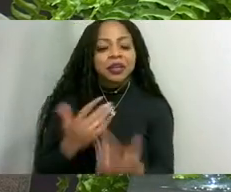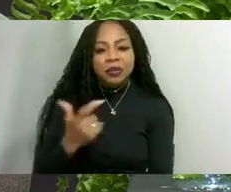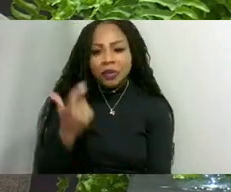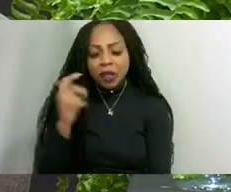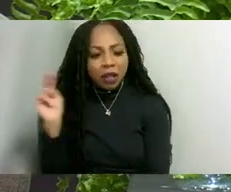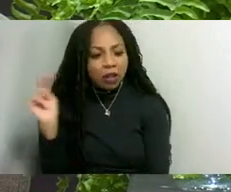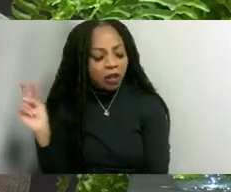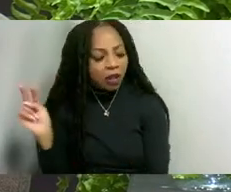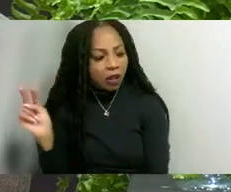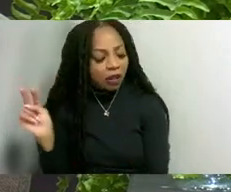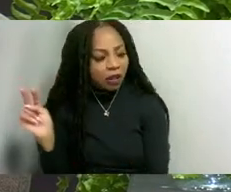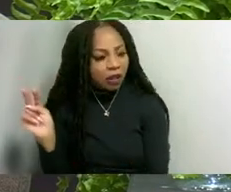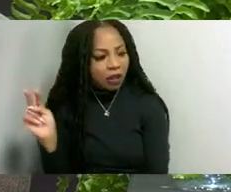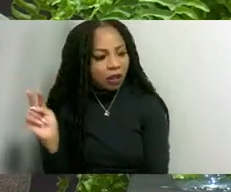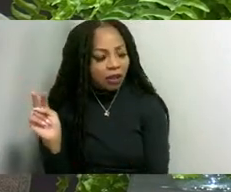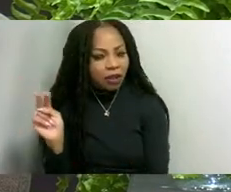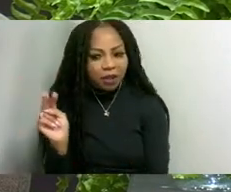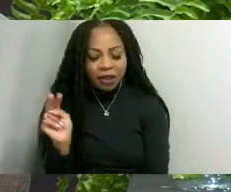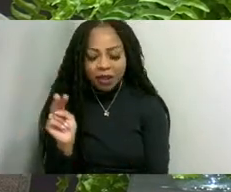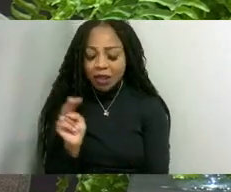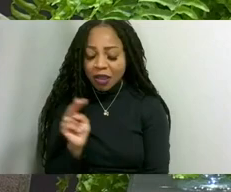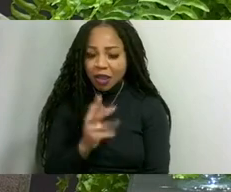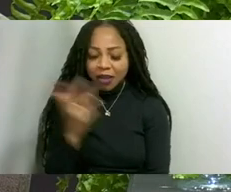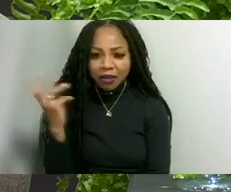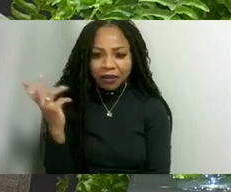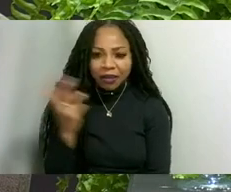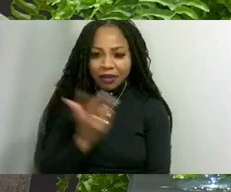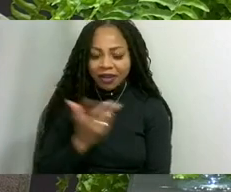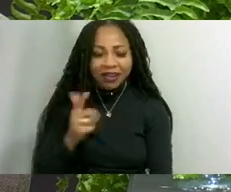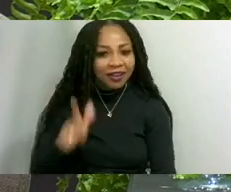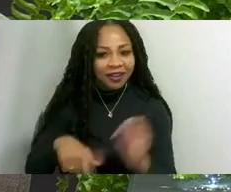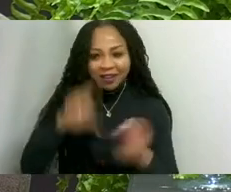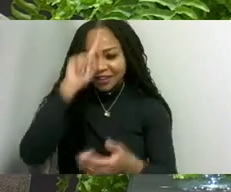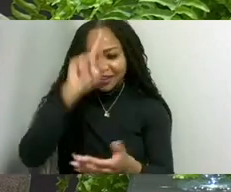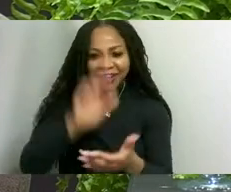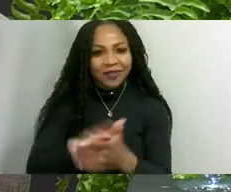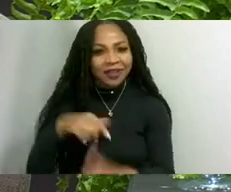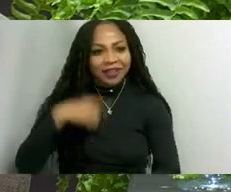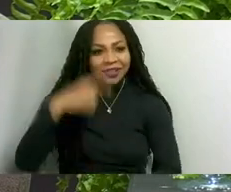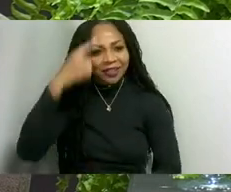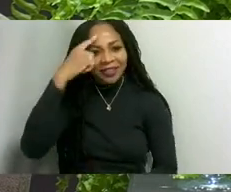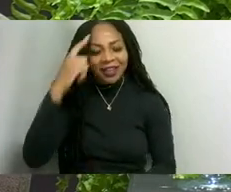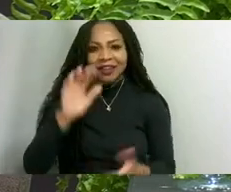just so, I couldn't believe it. I thought, what a wonderful